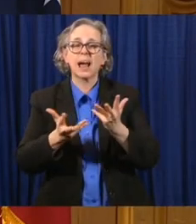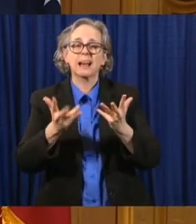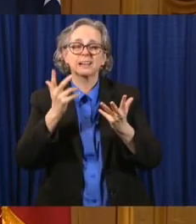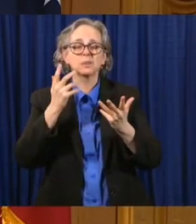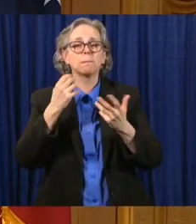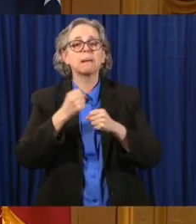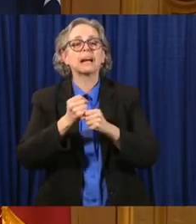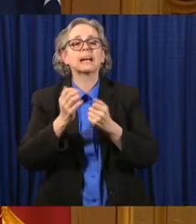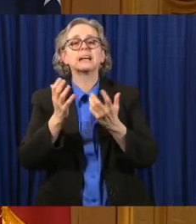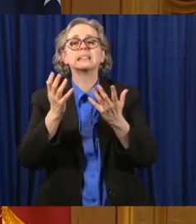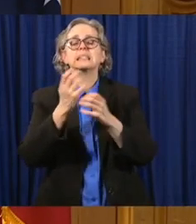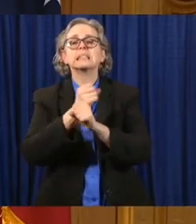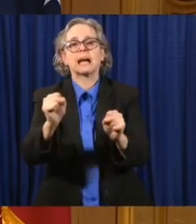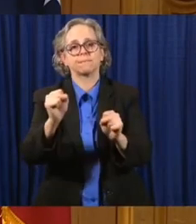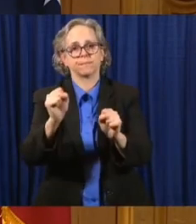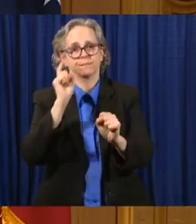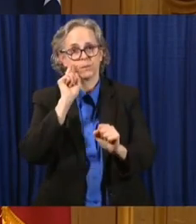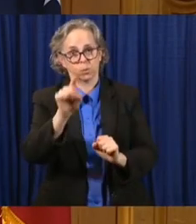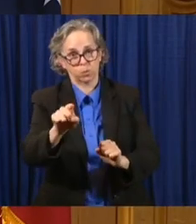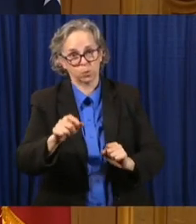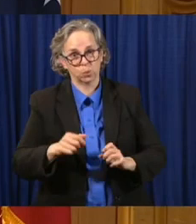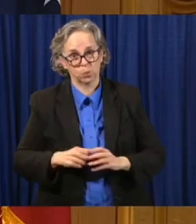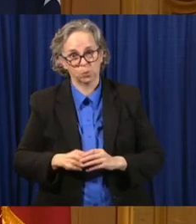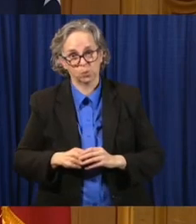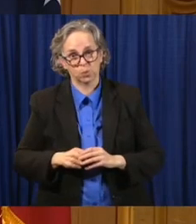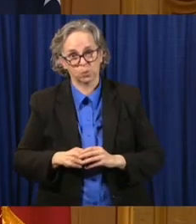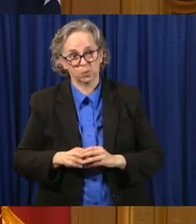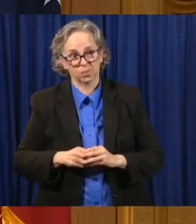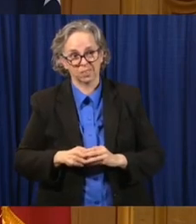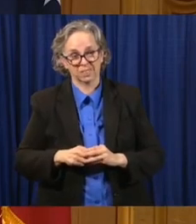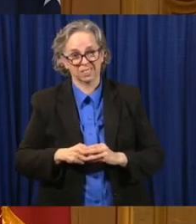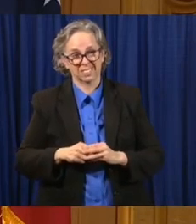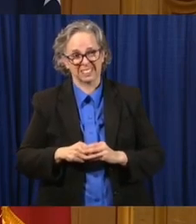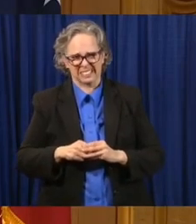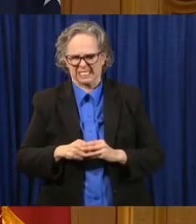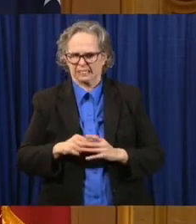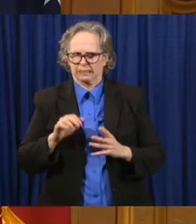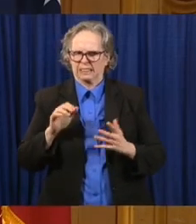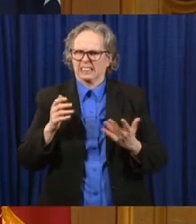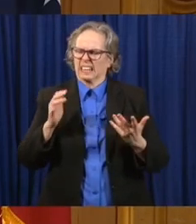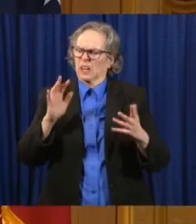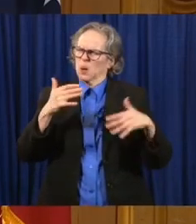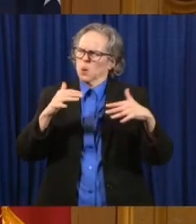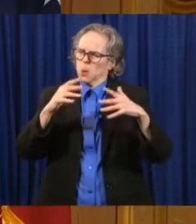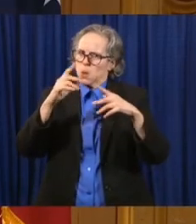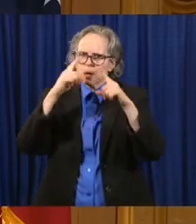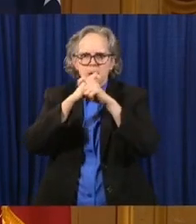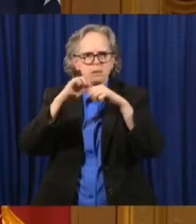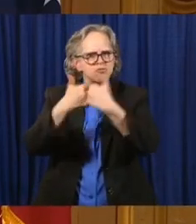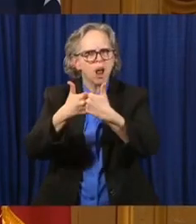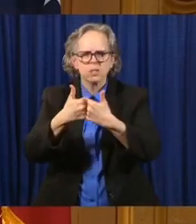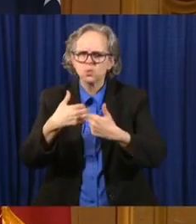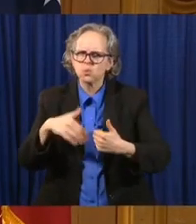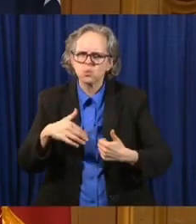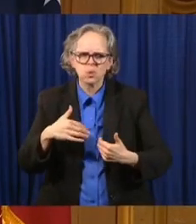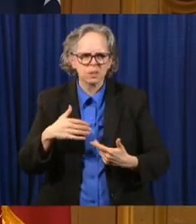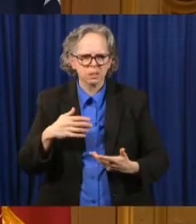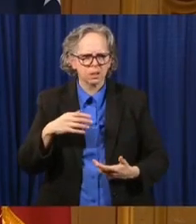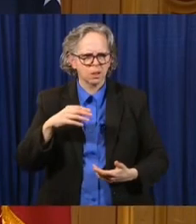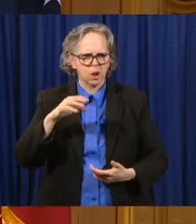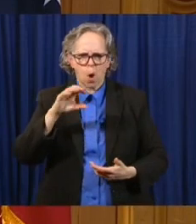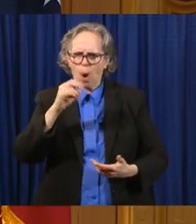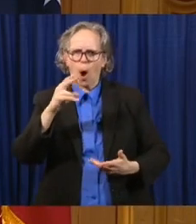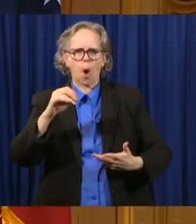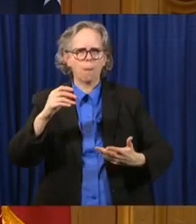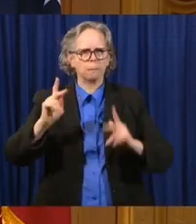can. So that's, I think, the challenge. It's our natural inclination as Ohioans to go